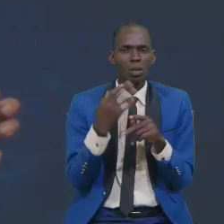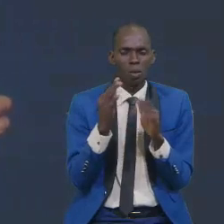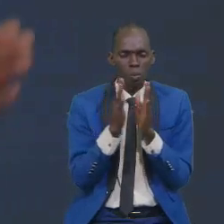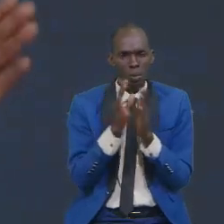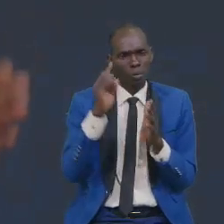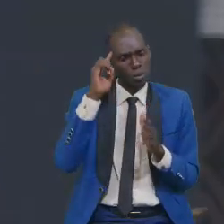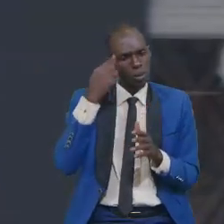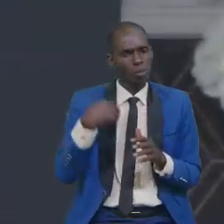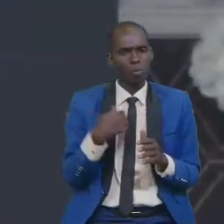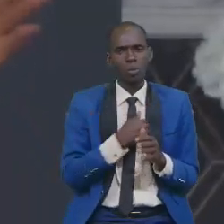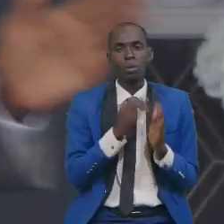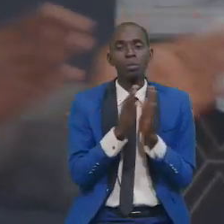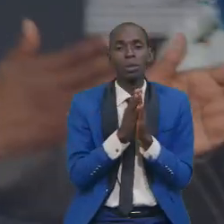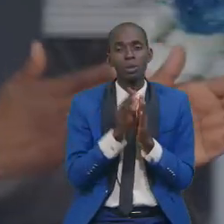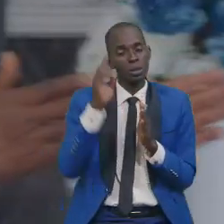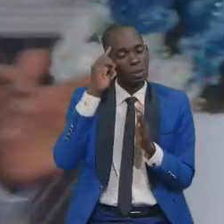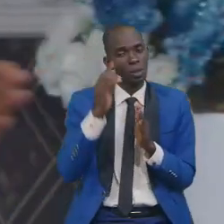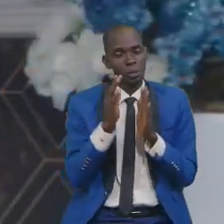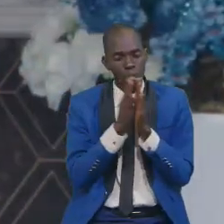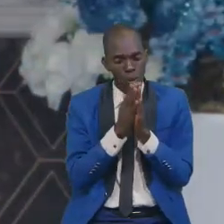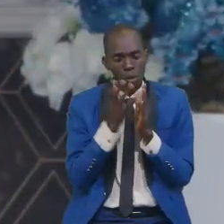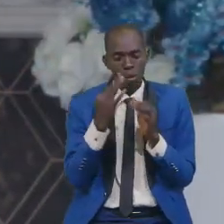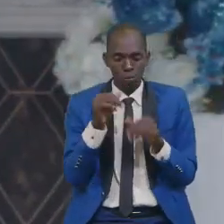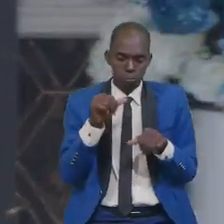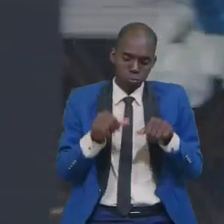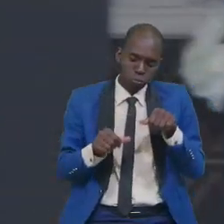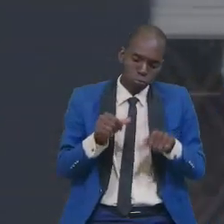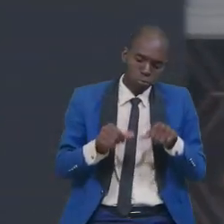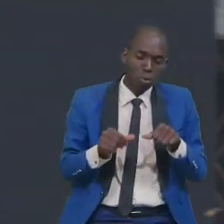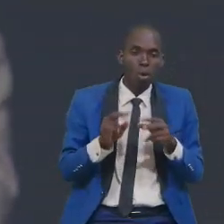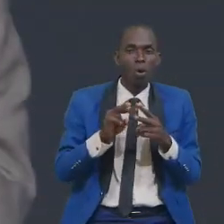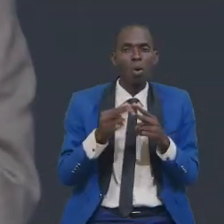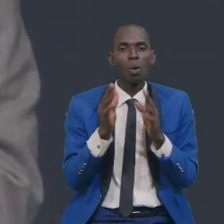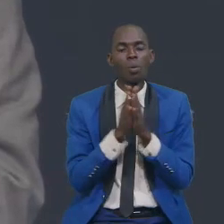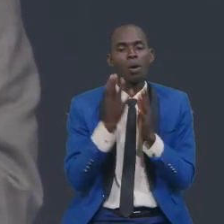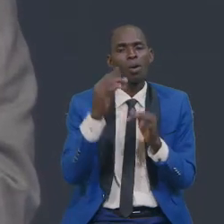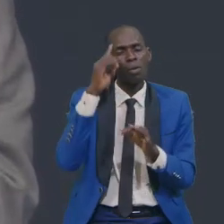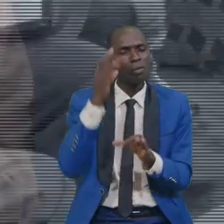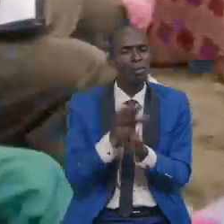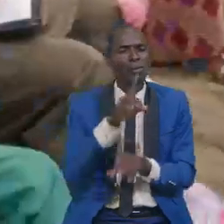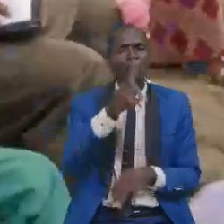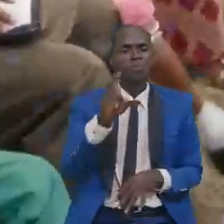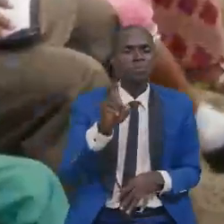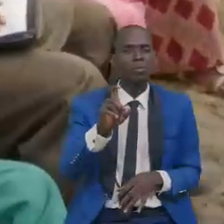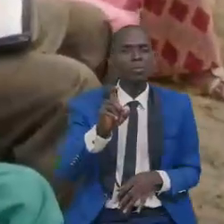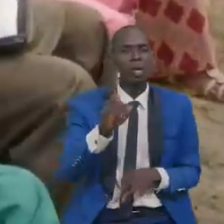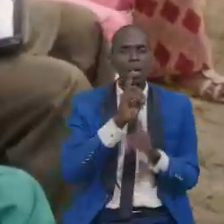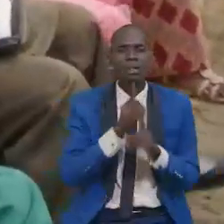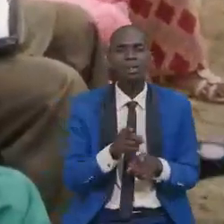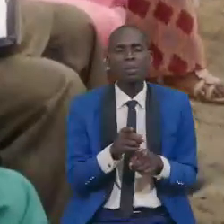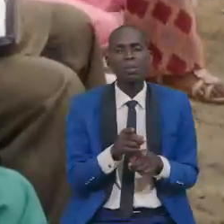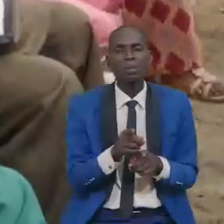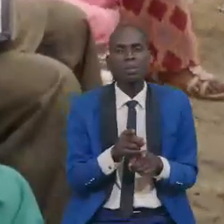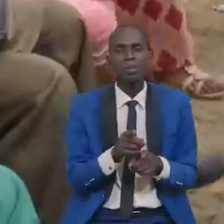pray is it prayer of doubting or the prayer of faith any